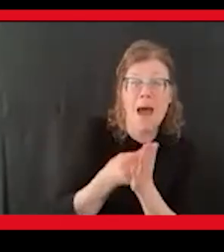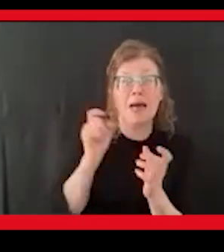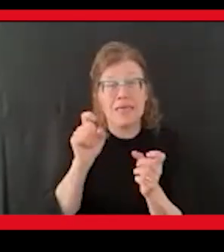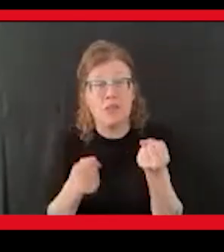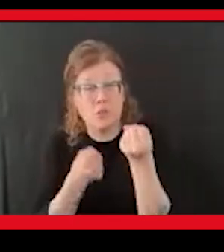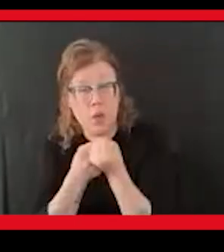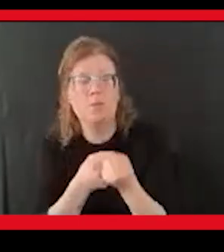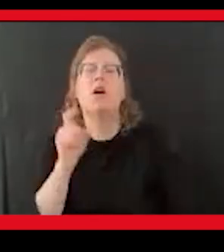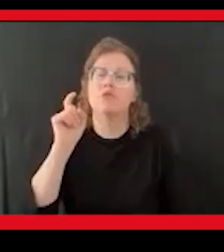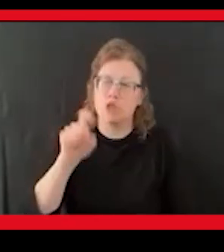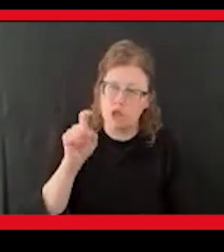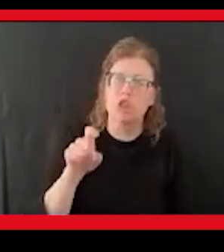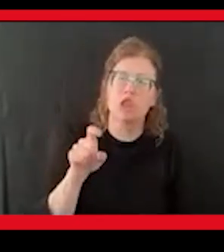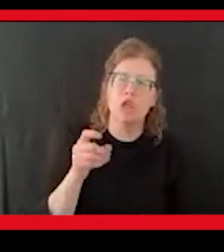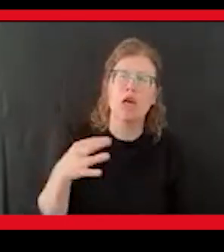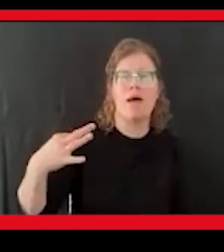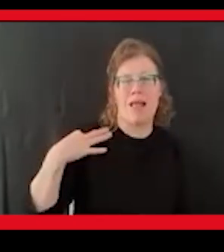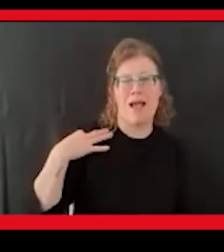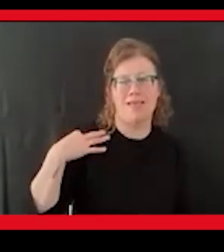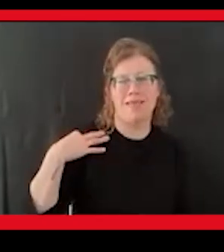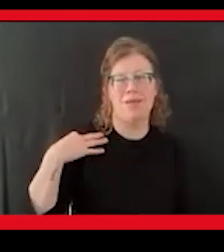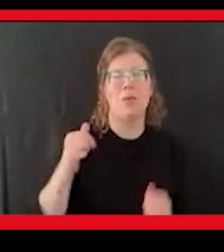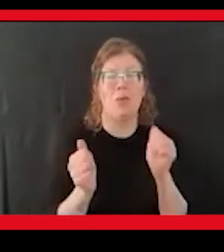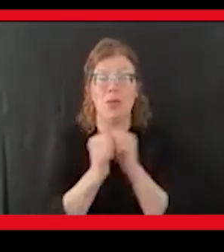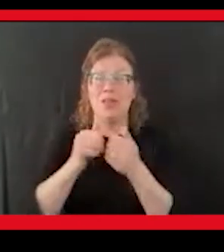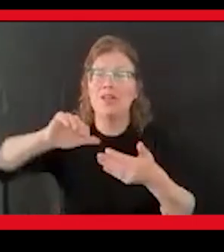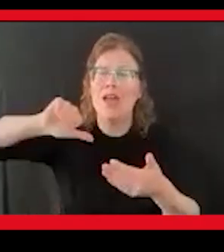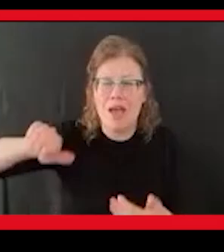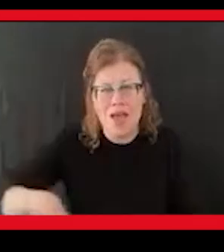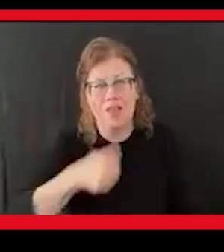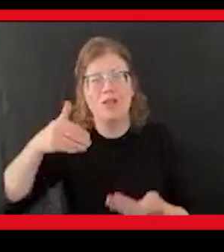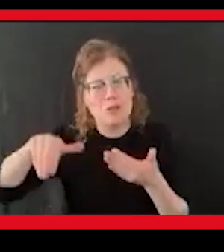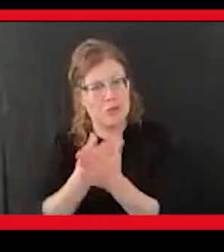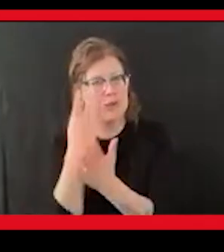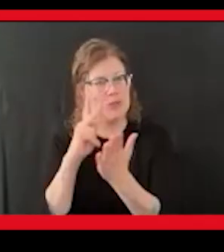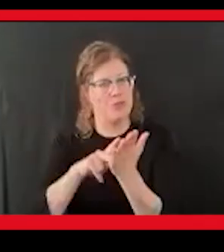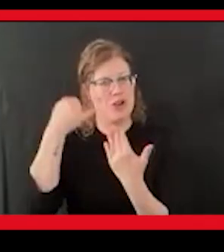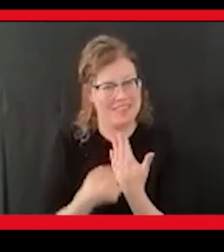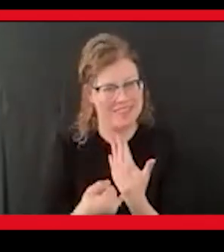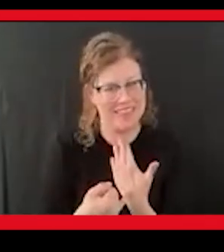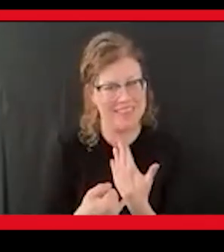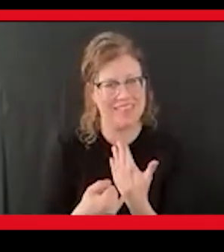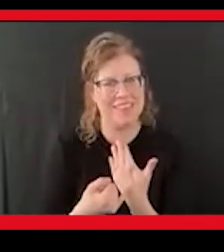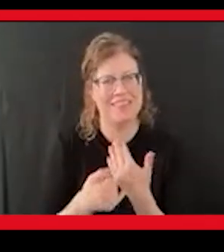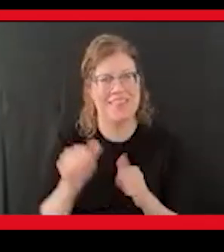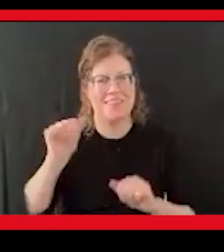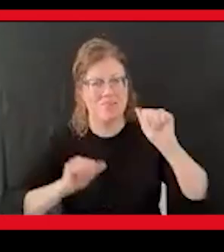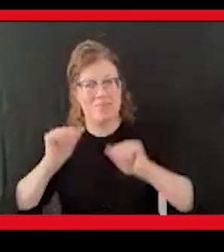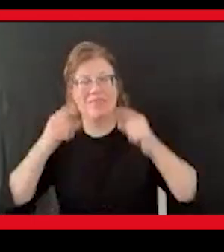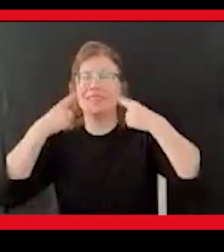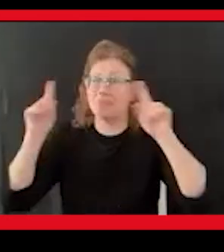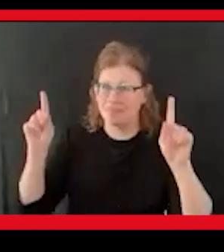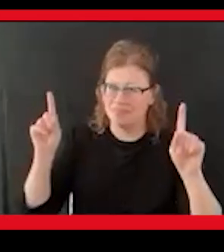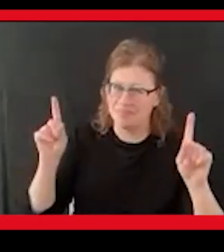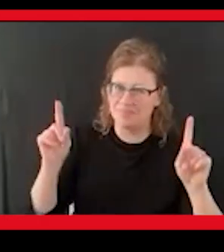be successful in assessment. So unlike our operating grant, that is a multi-year